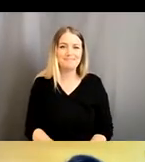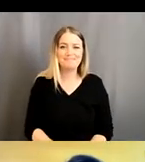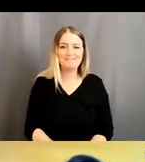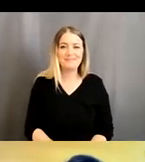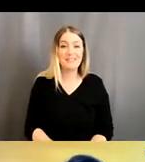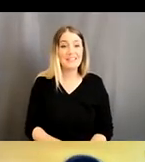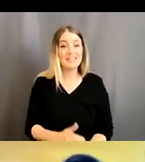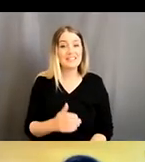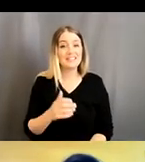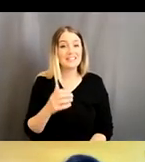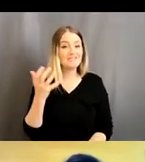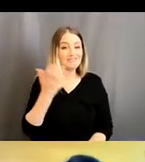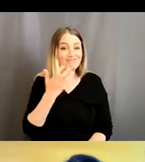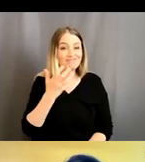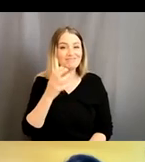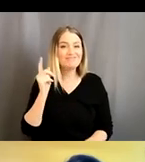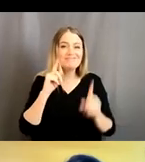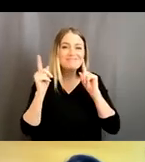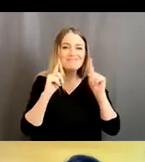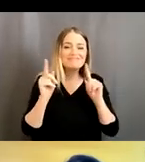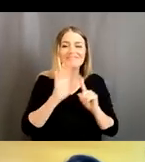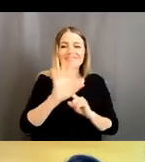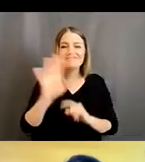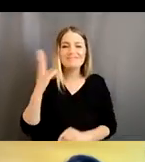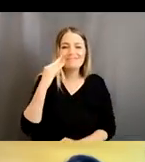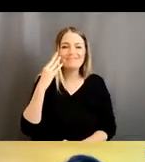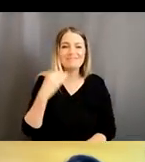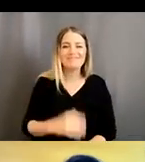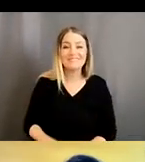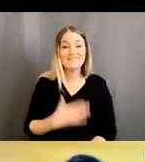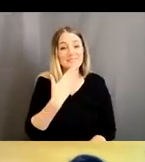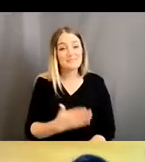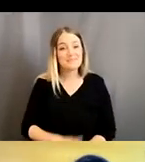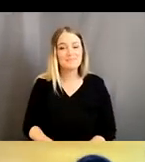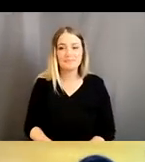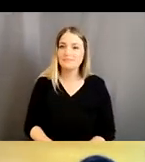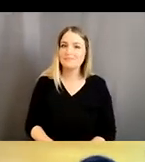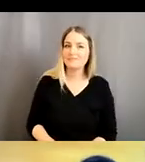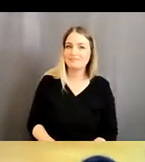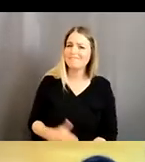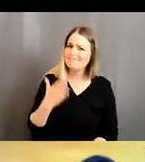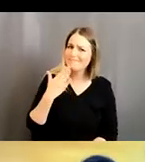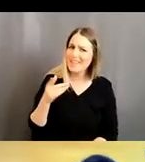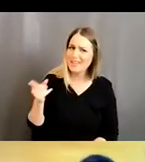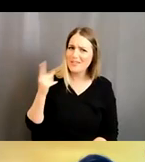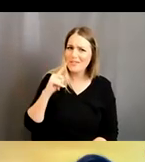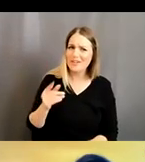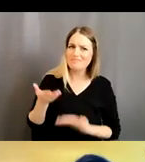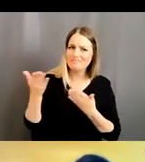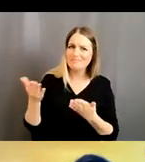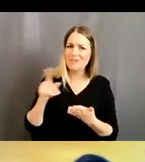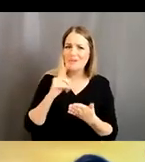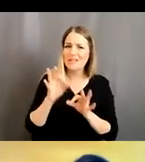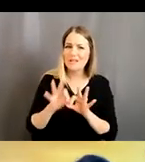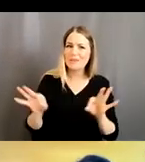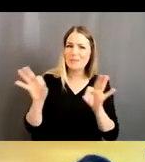it's awesome hearing from everybody and everyone else's experiences. Just a thank you. Yeah. Thank you for raising that, Caleb. I think that's a really